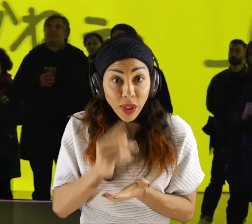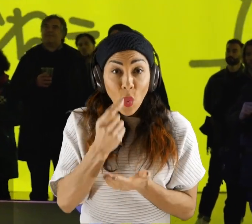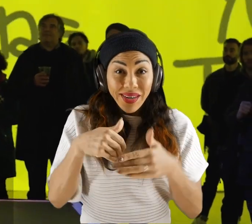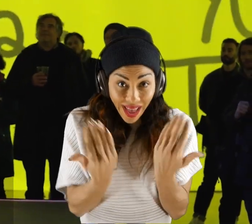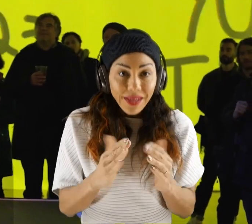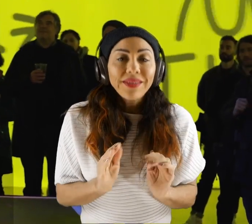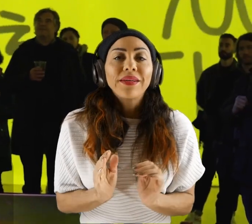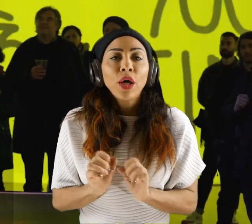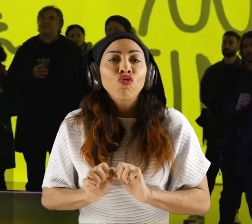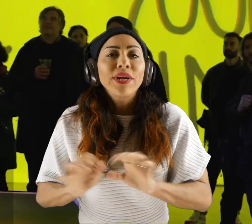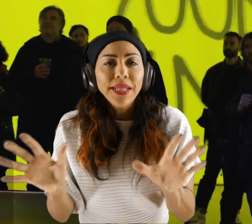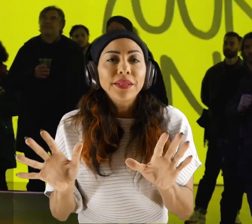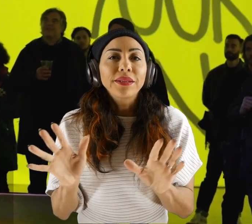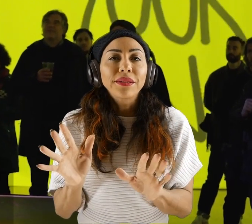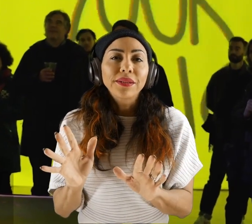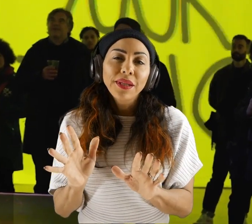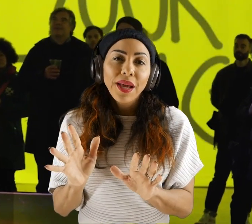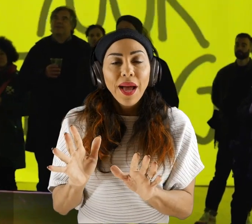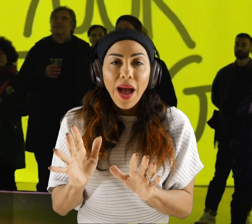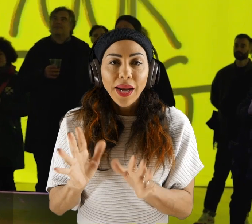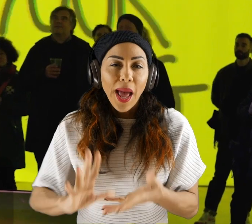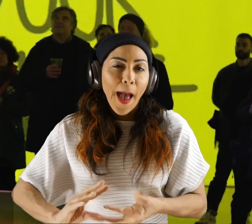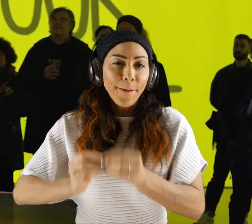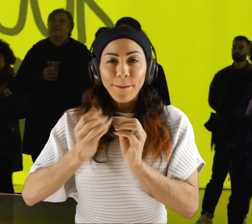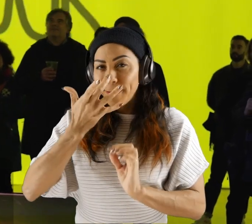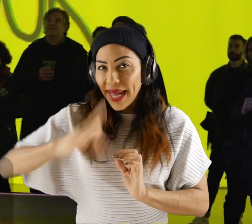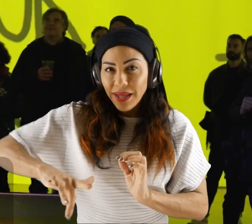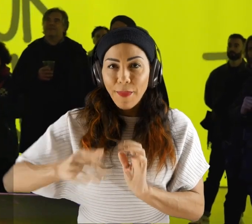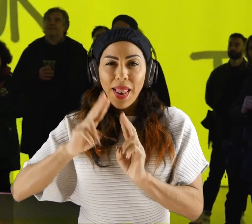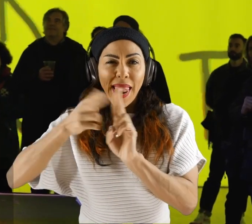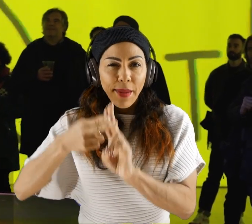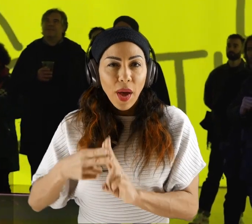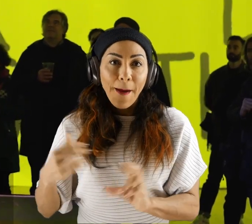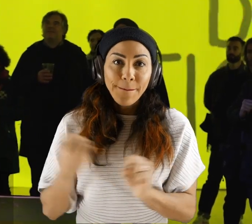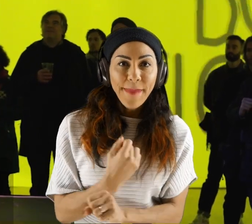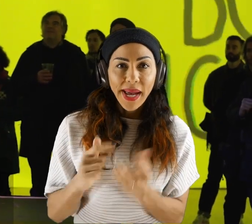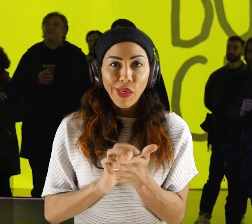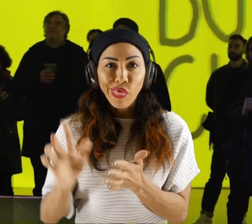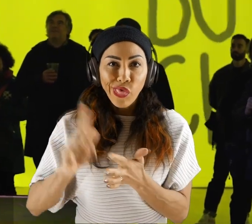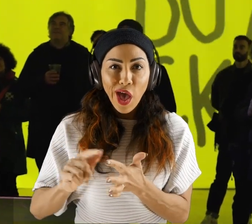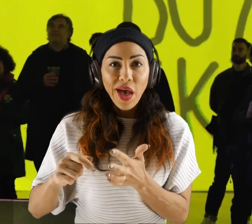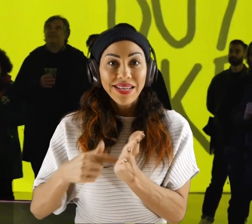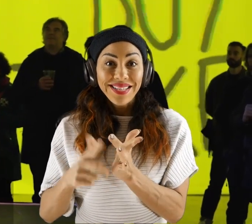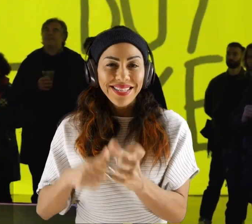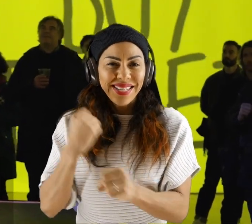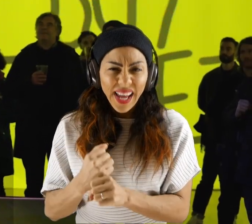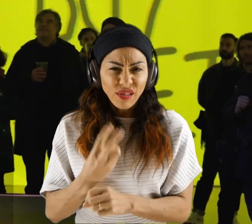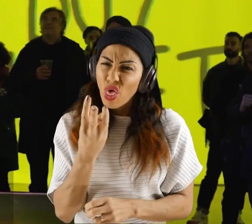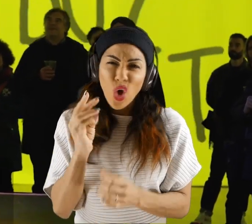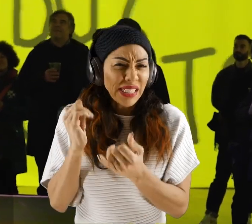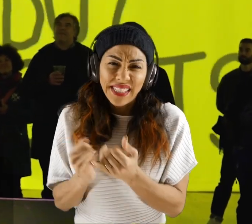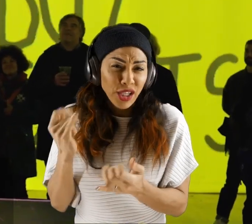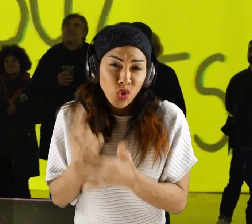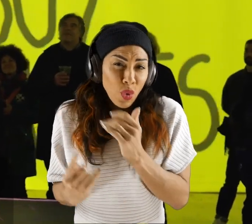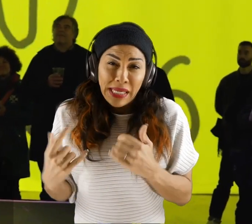day, released on a made-up label called Make The Ting, because it takes 30 seconds to create a label these days.